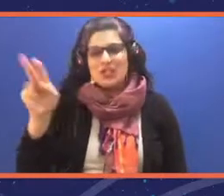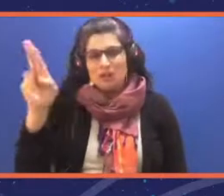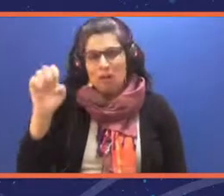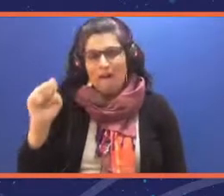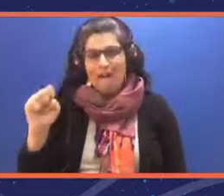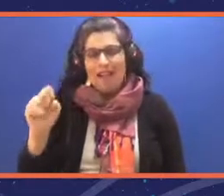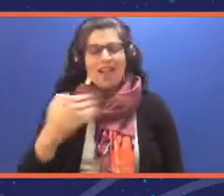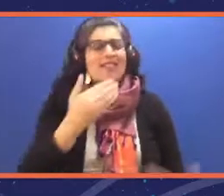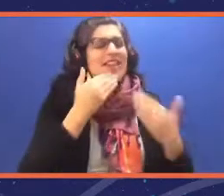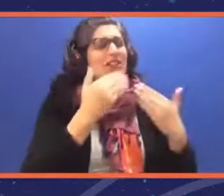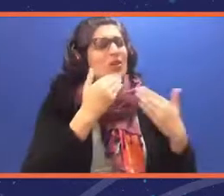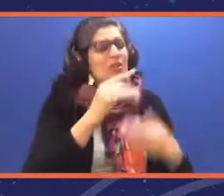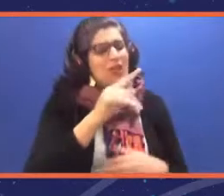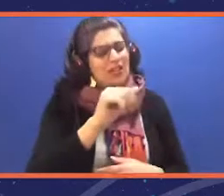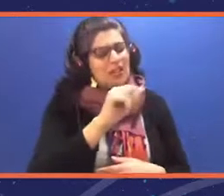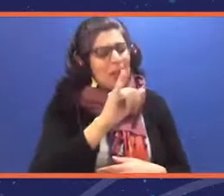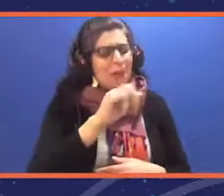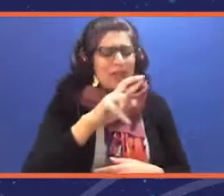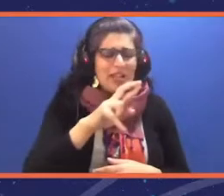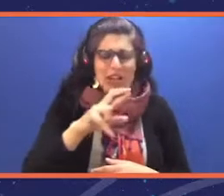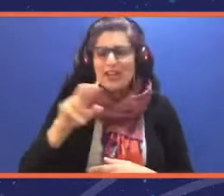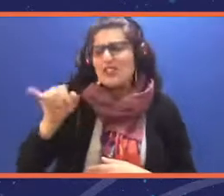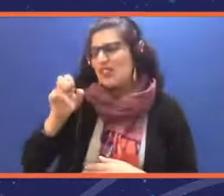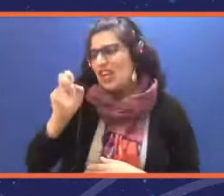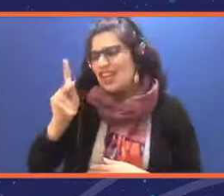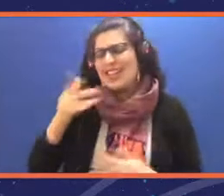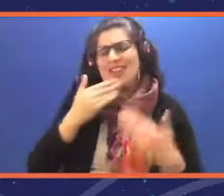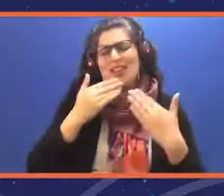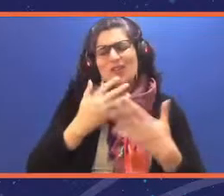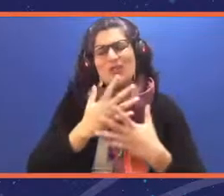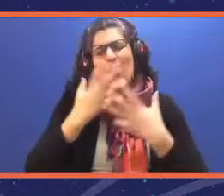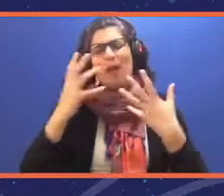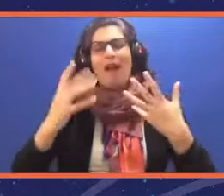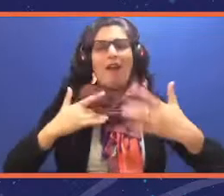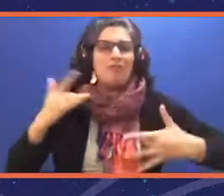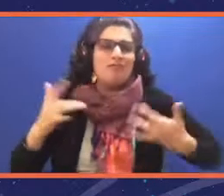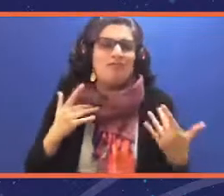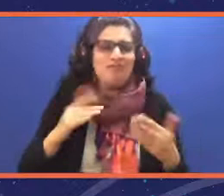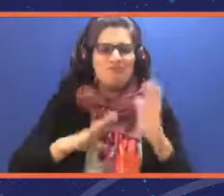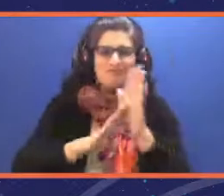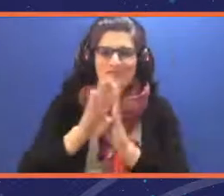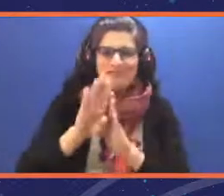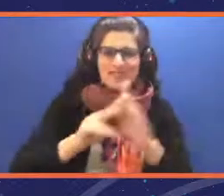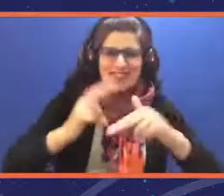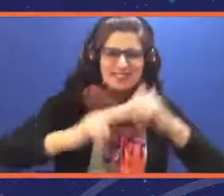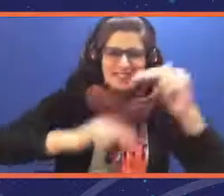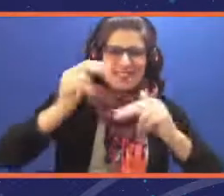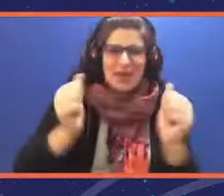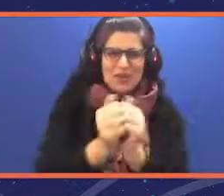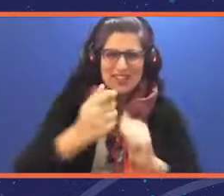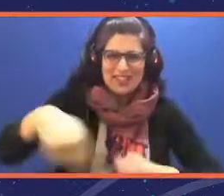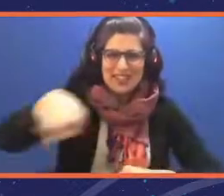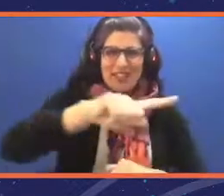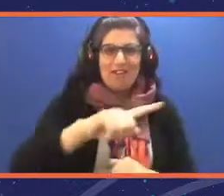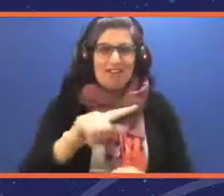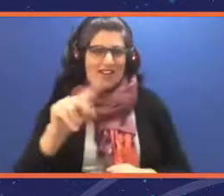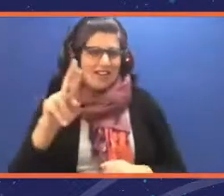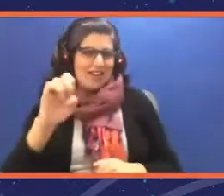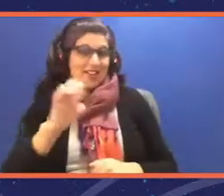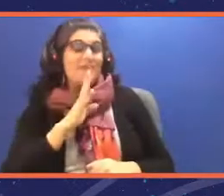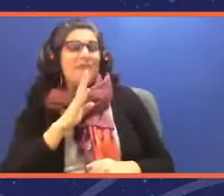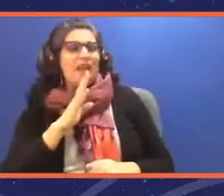you, Amir, so much gratitude to you, Jackie, and excited to continue building with y'all. Yes, just